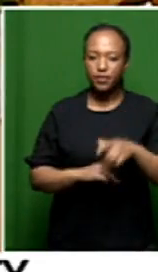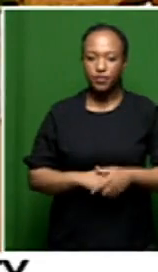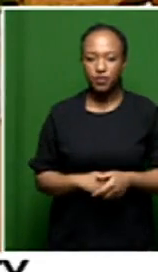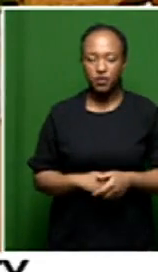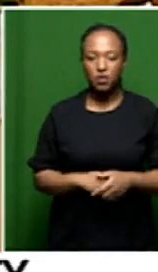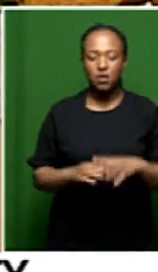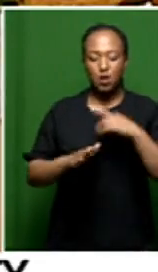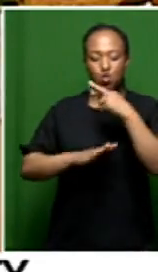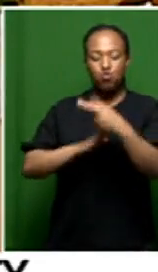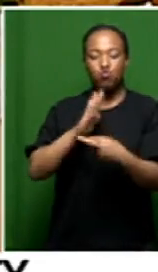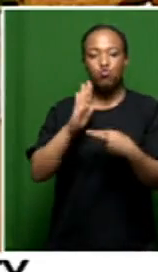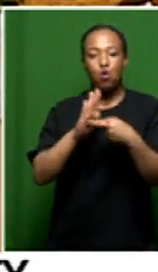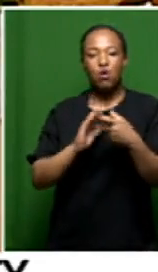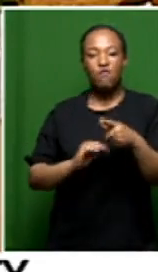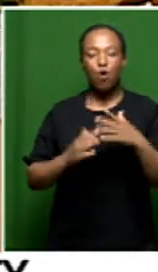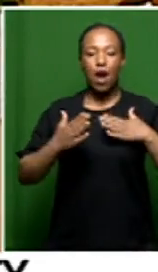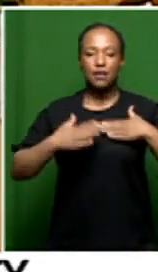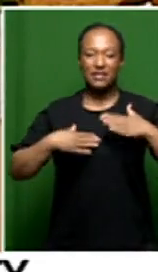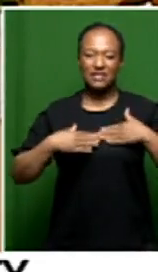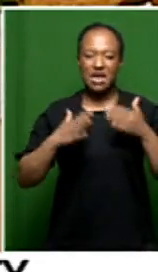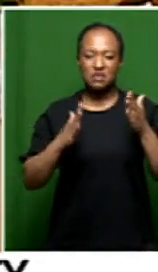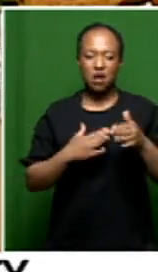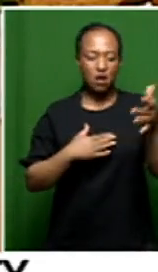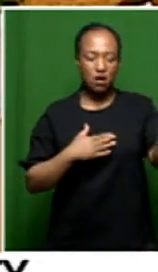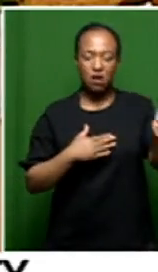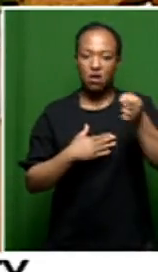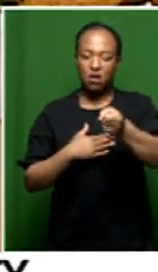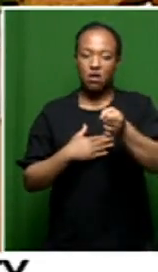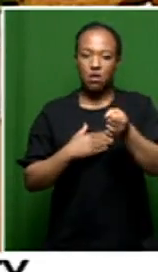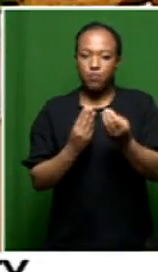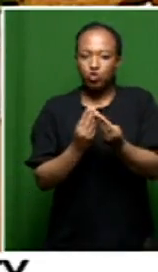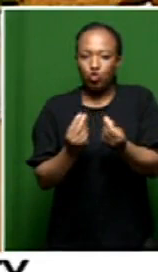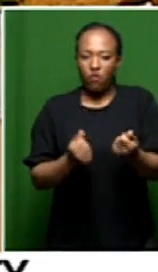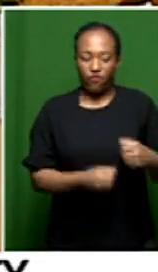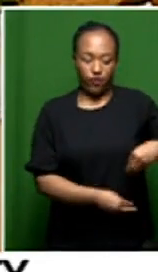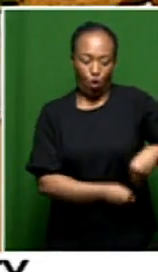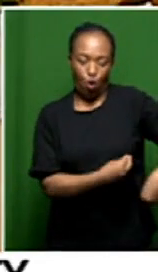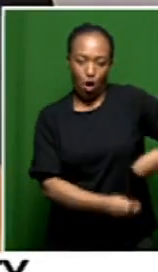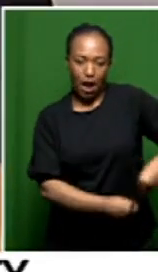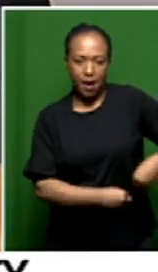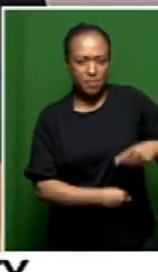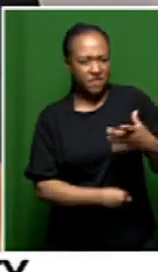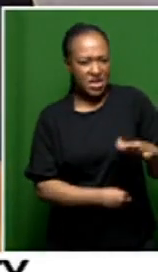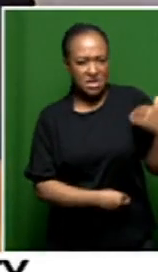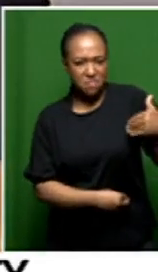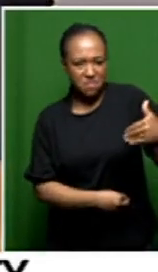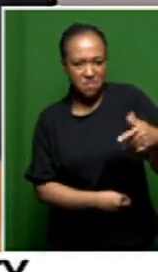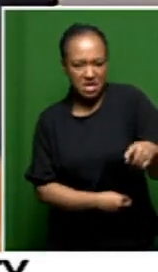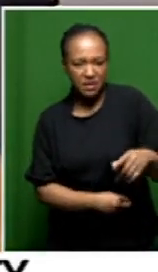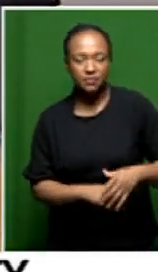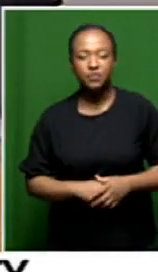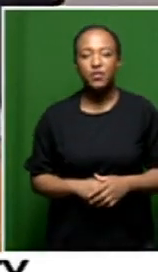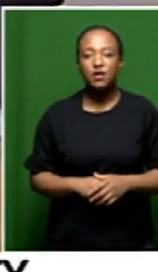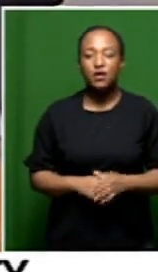bringing administrators, it will not be a panacea or a remedy to solve corrupt tendencies that have been there. But the country's